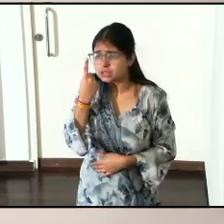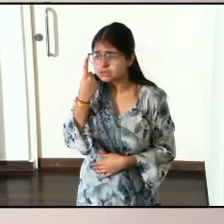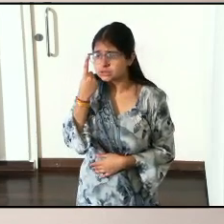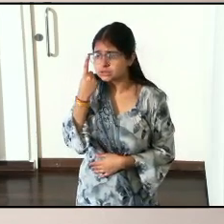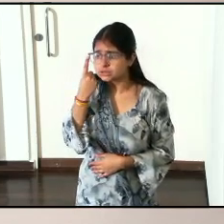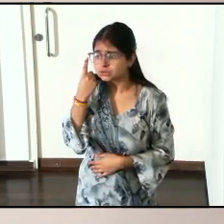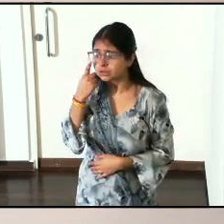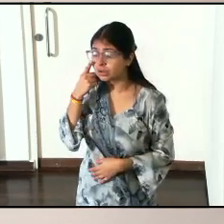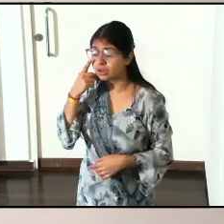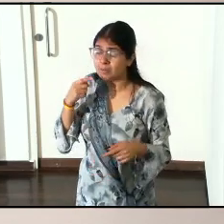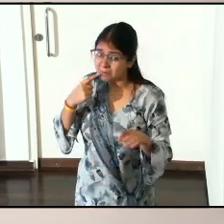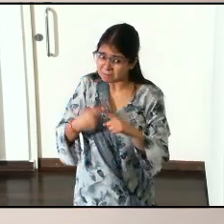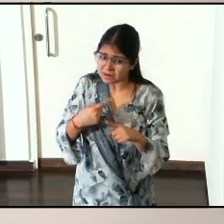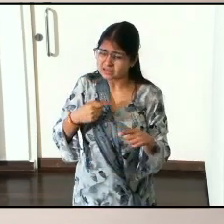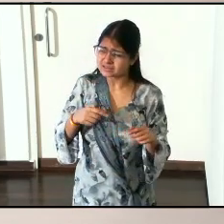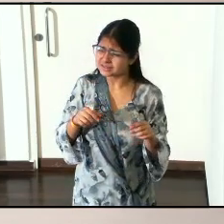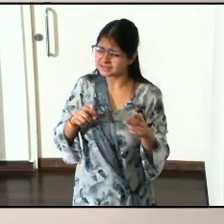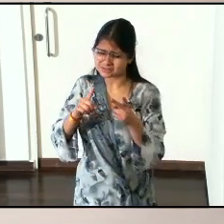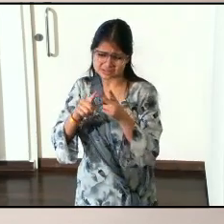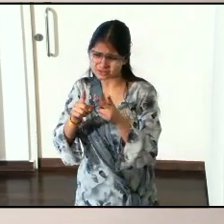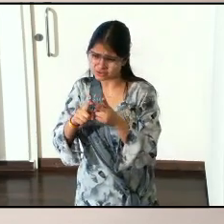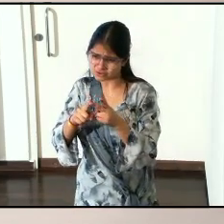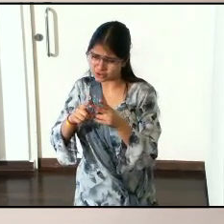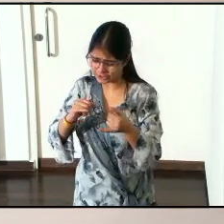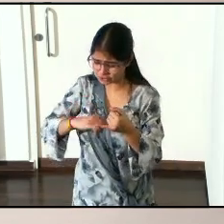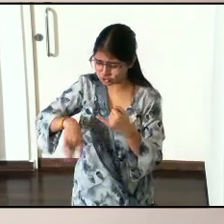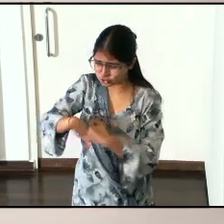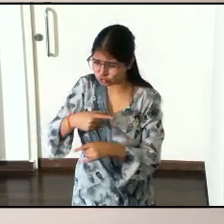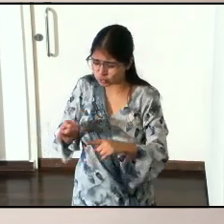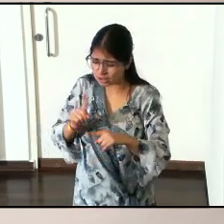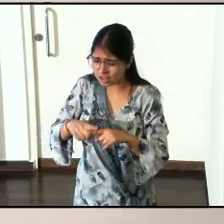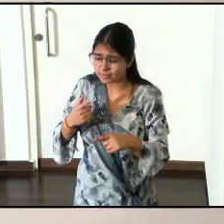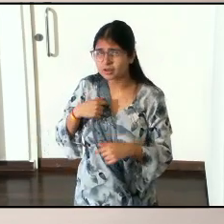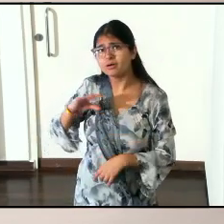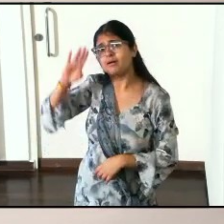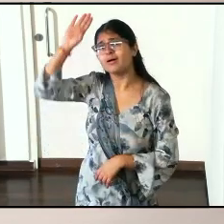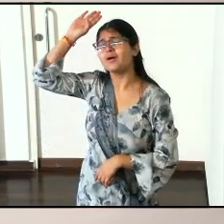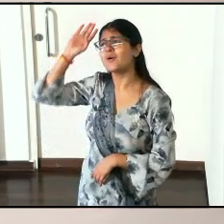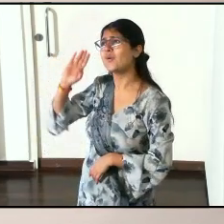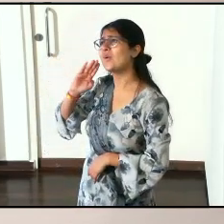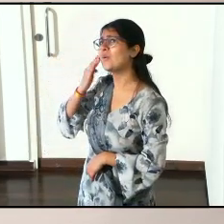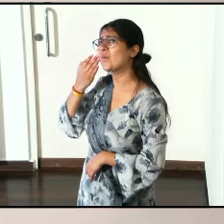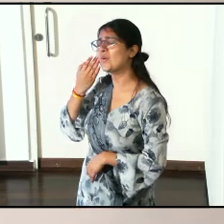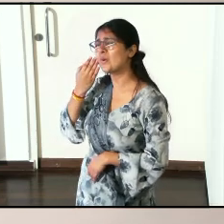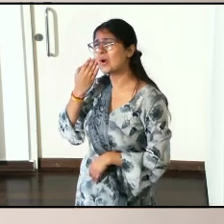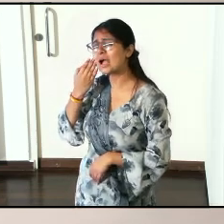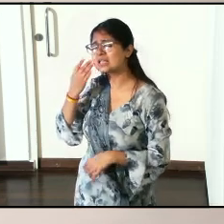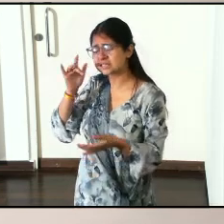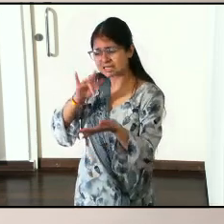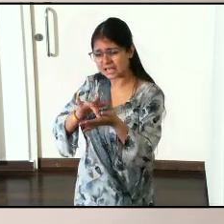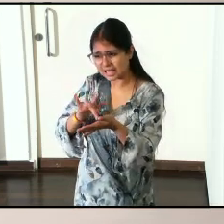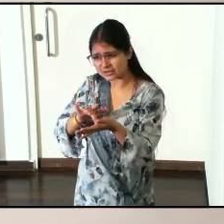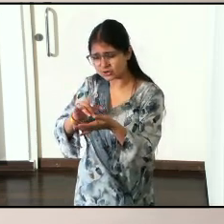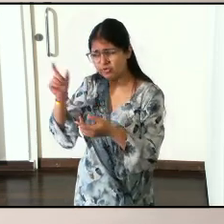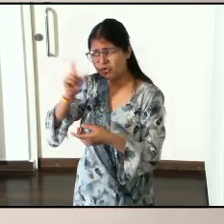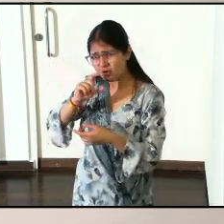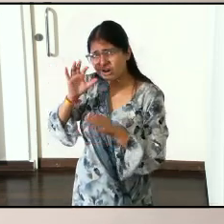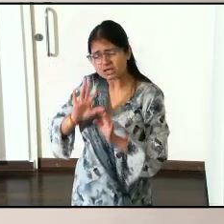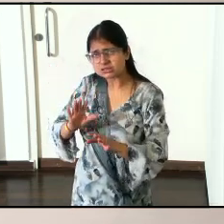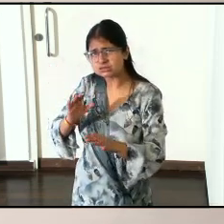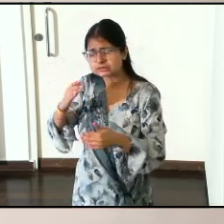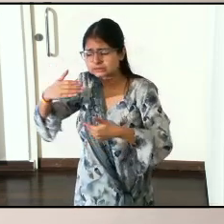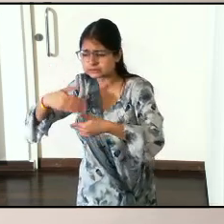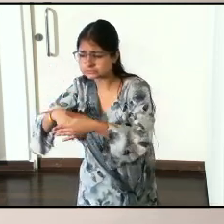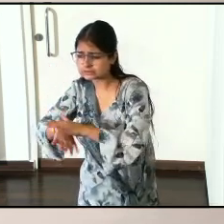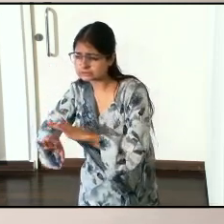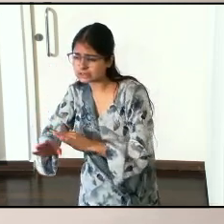another similar kind of situation, I remember in the years in which I taught in a South Delhi college, behind that was one of